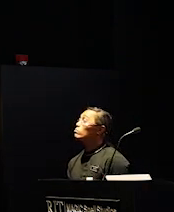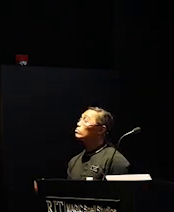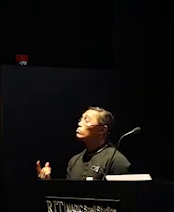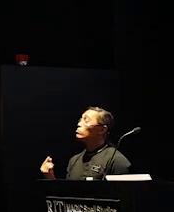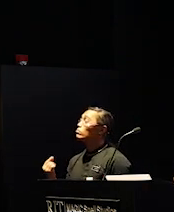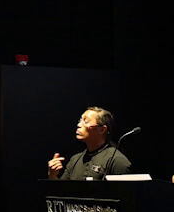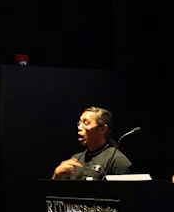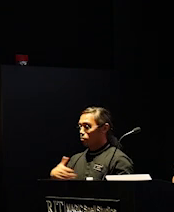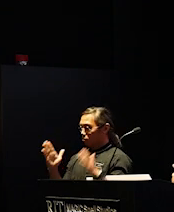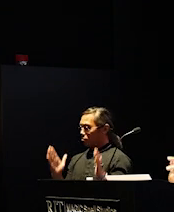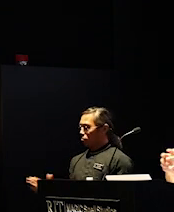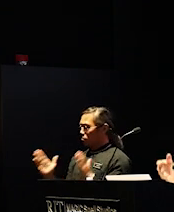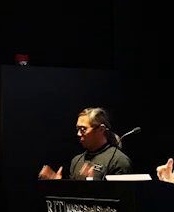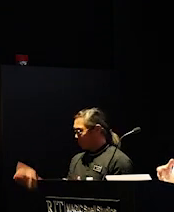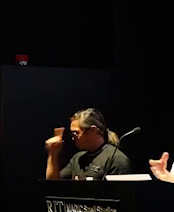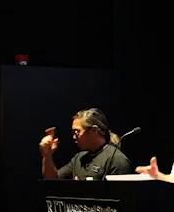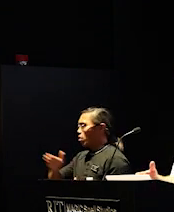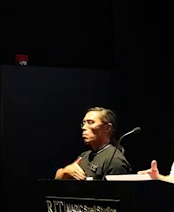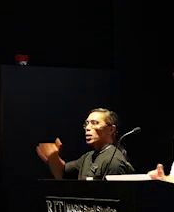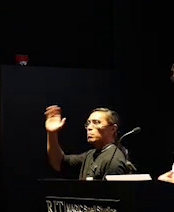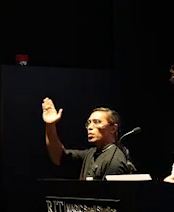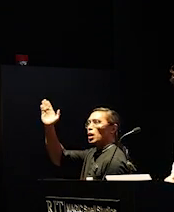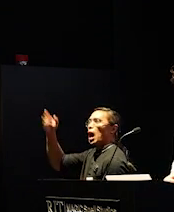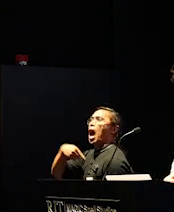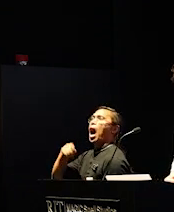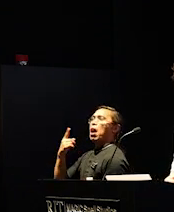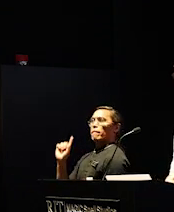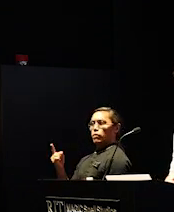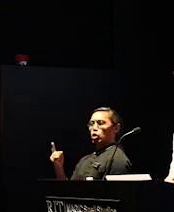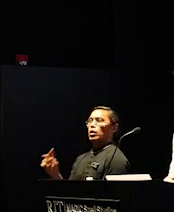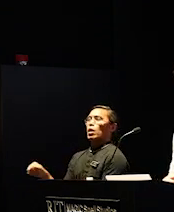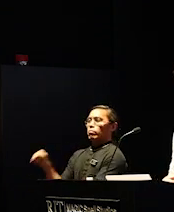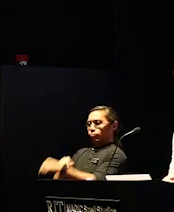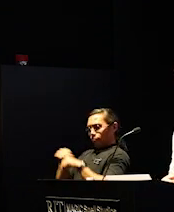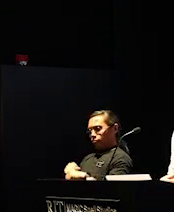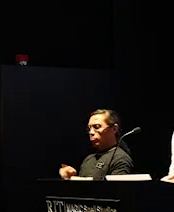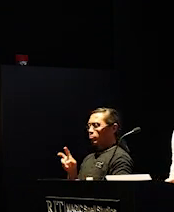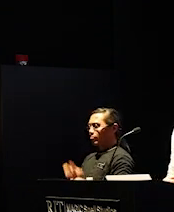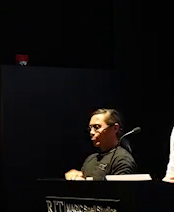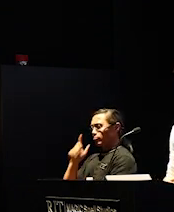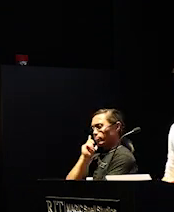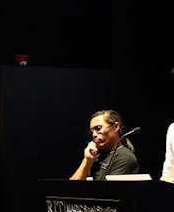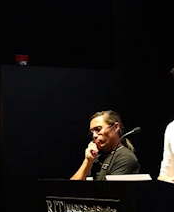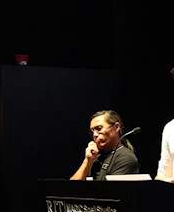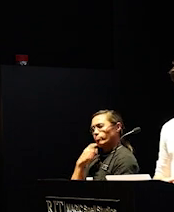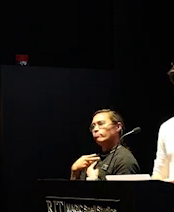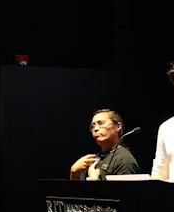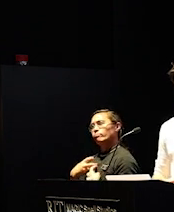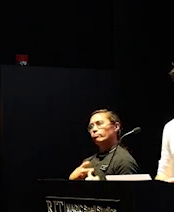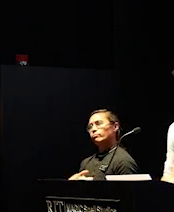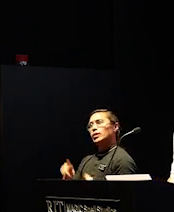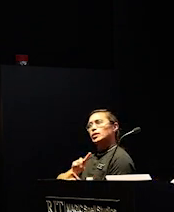about what design means to me, is that I have a very full life. Again, I have